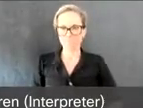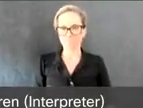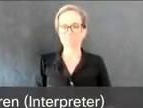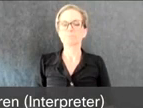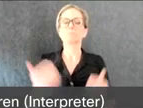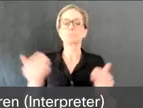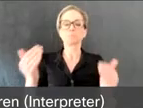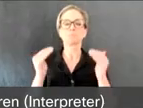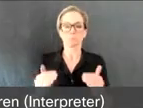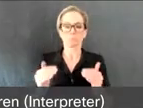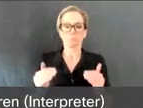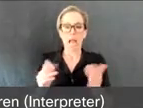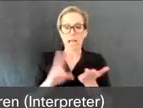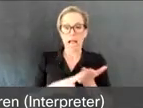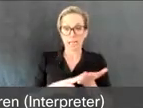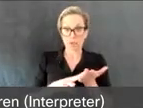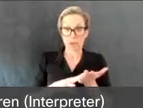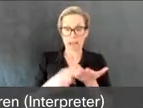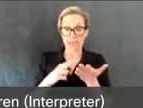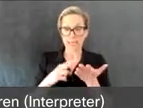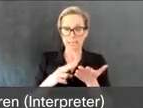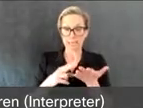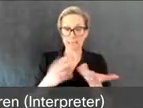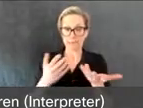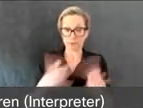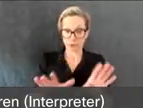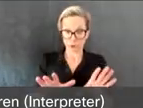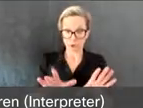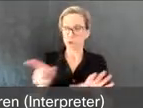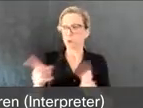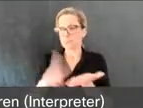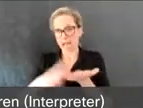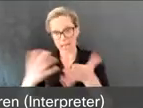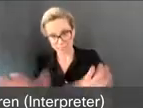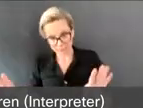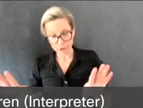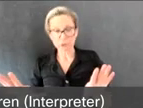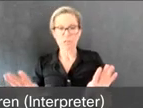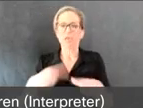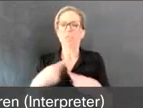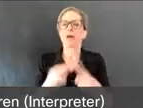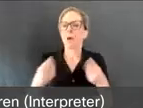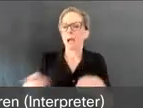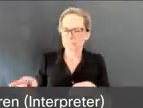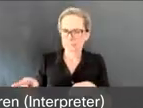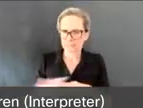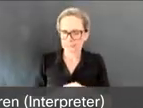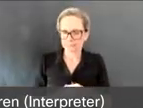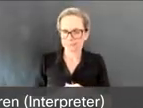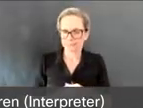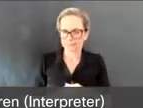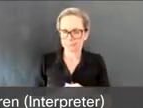Once the contract is completed, you've signed it, what happens now? Until you see the